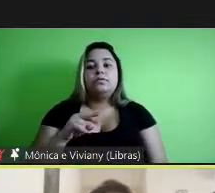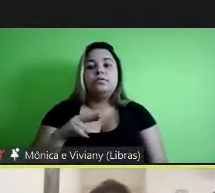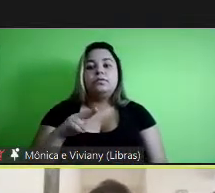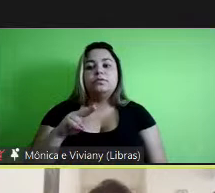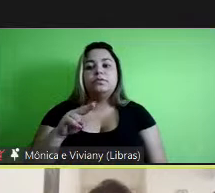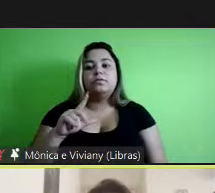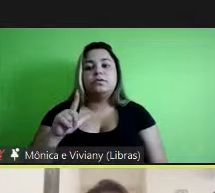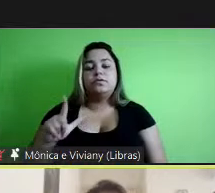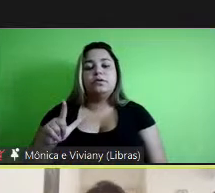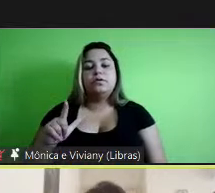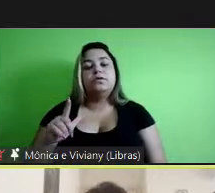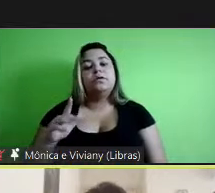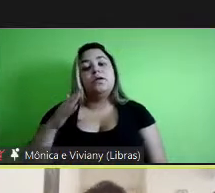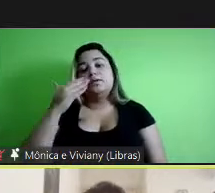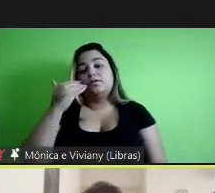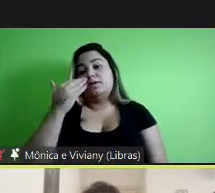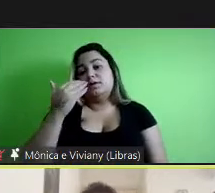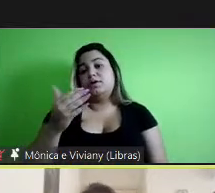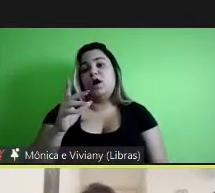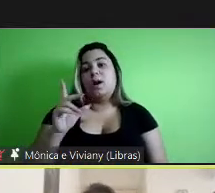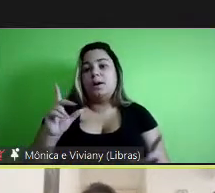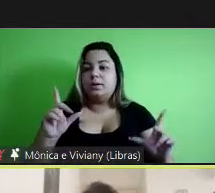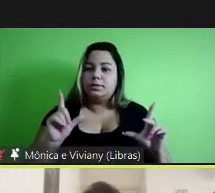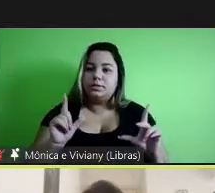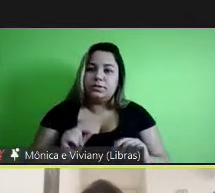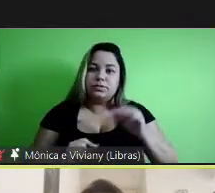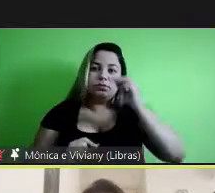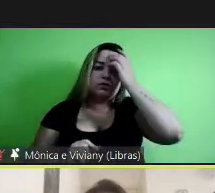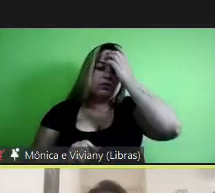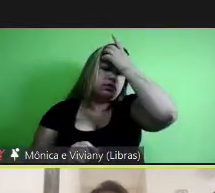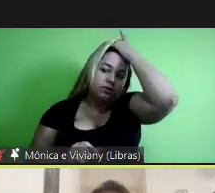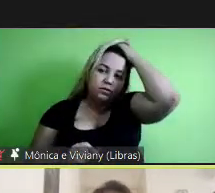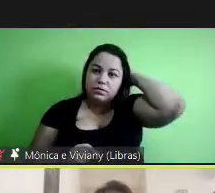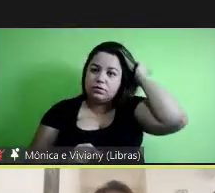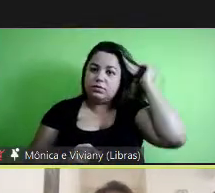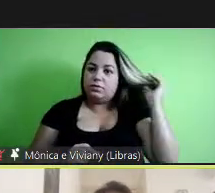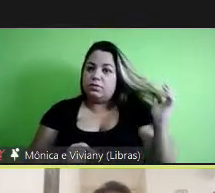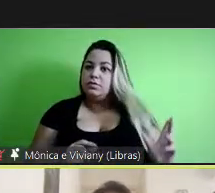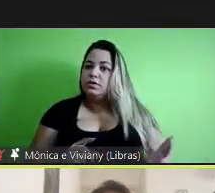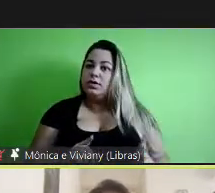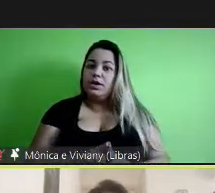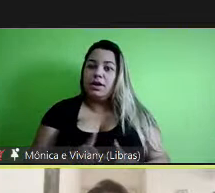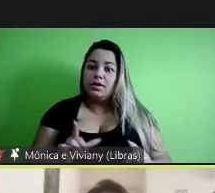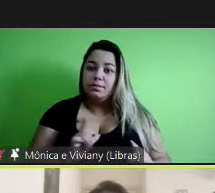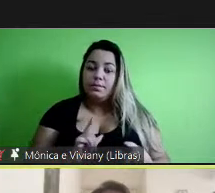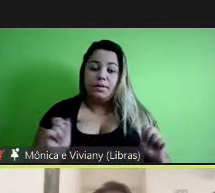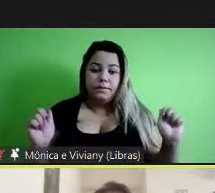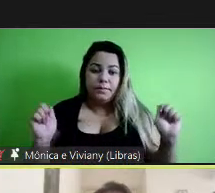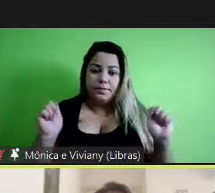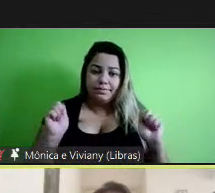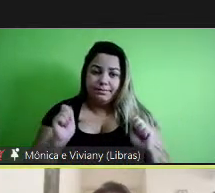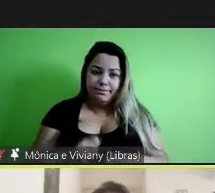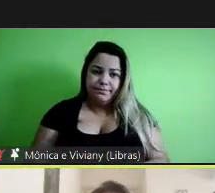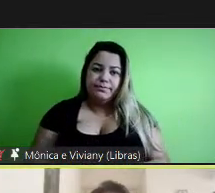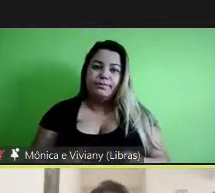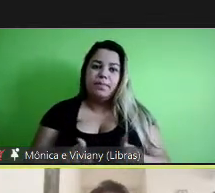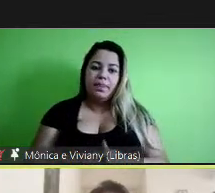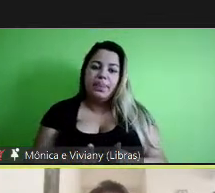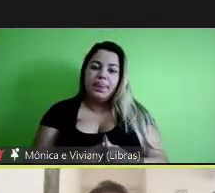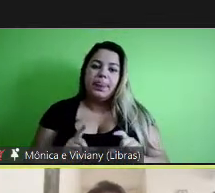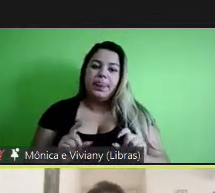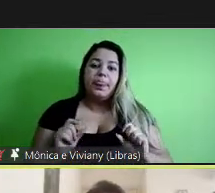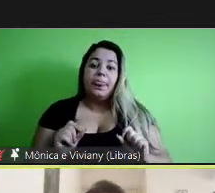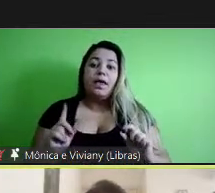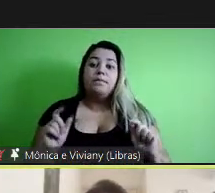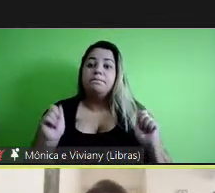transport, clean energy, energy efficiency, and of course, reduce consumption. And we need to adapt